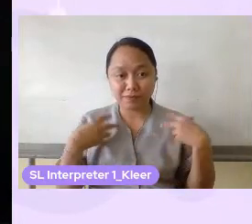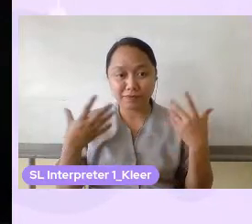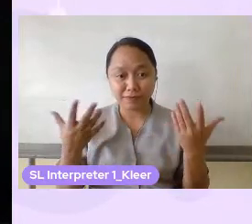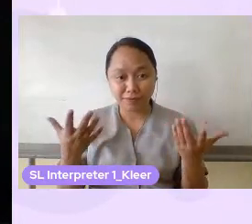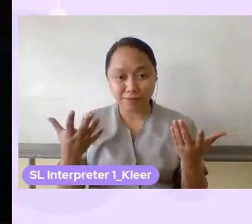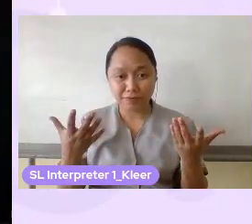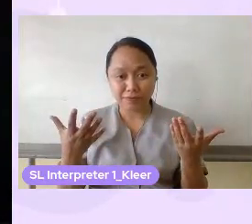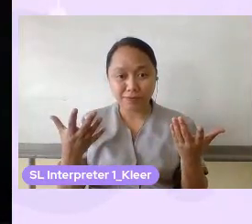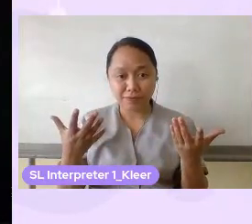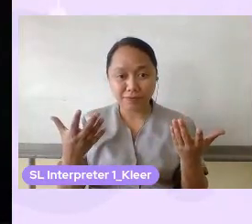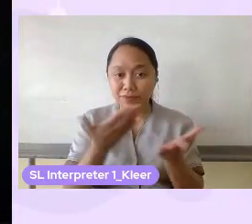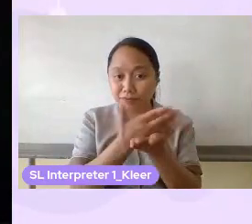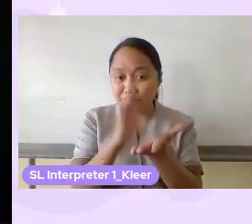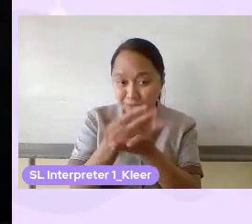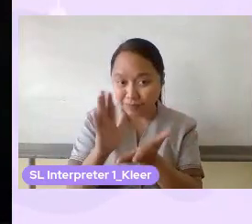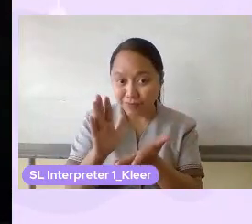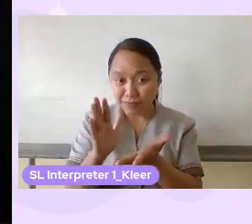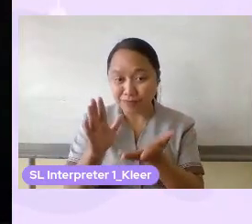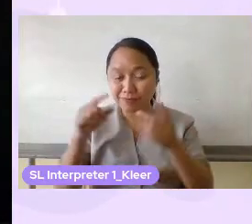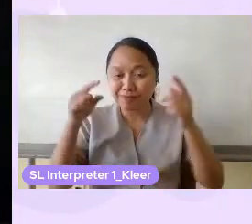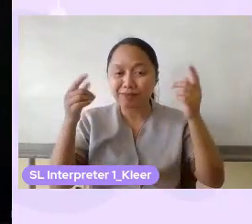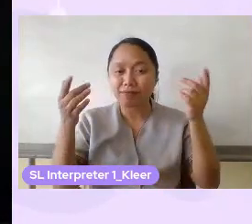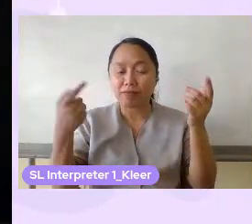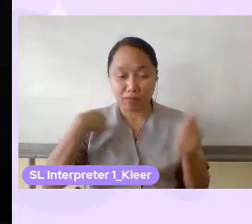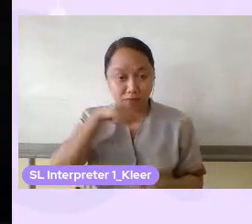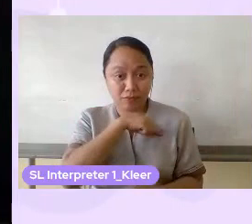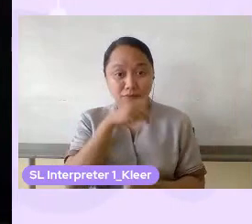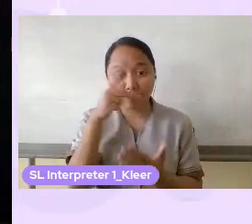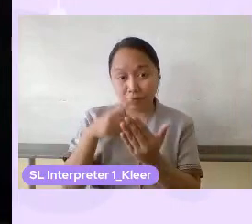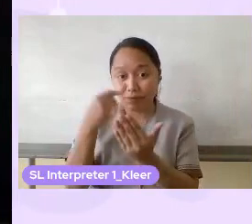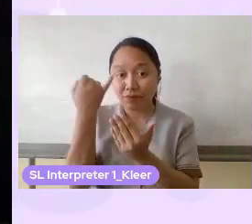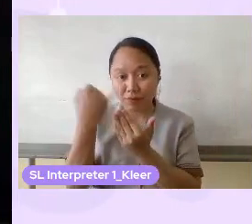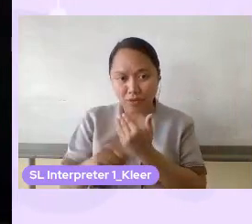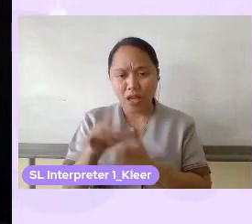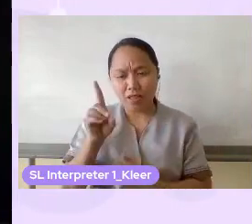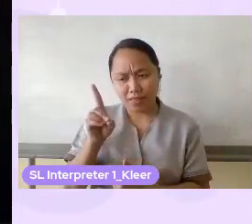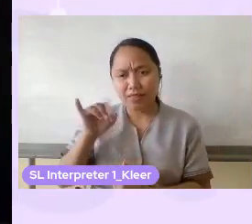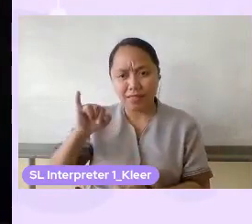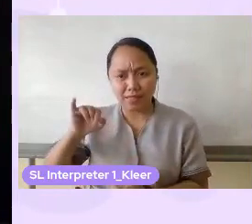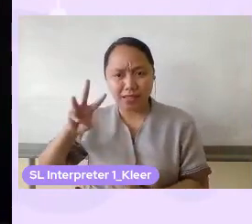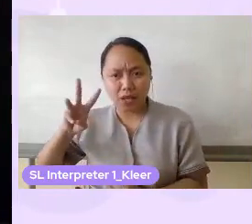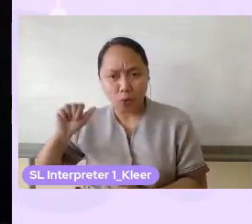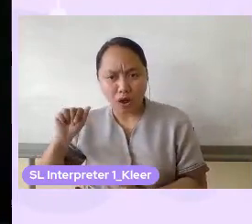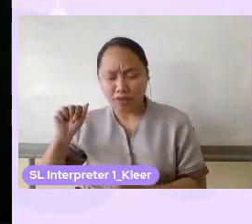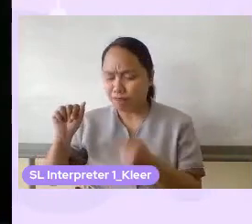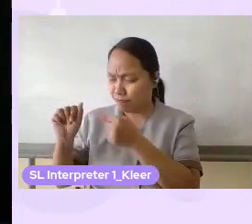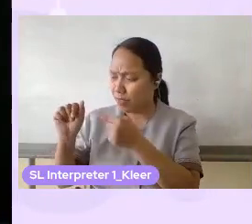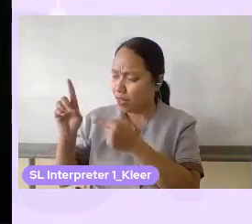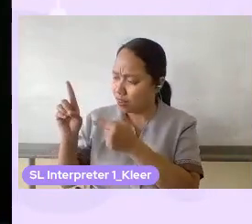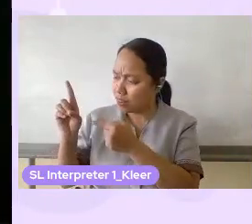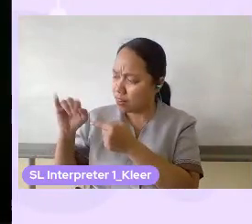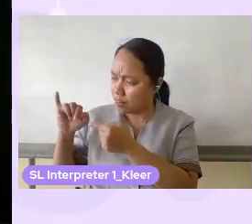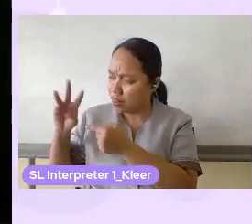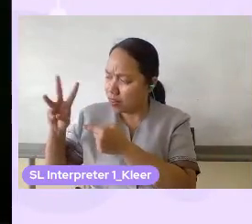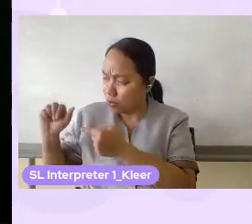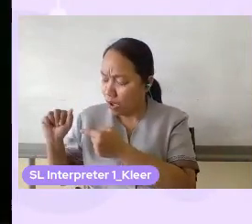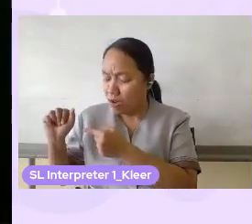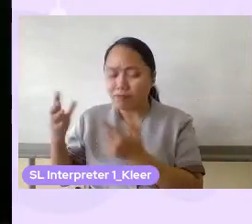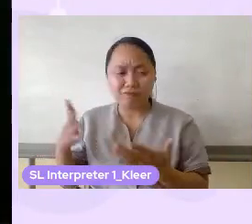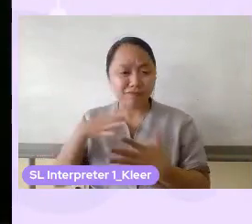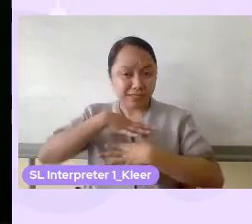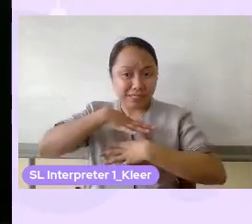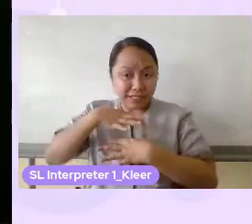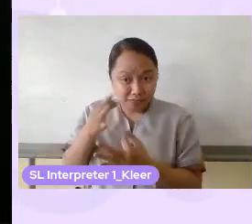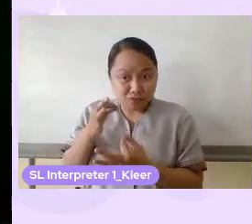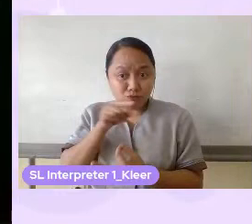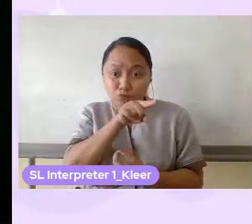na-share ko rin po itong ating project na tinatawag natin na DIWA. For those interested, I'd like to invite you.